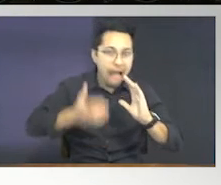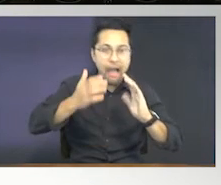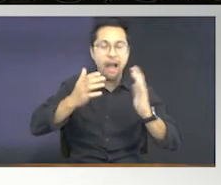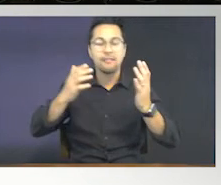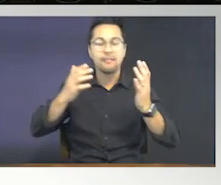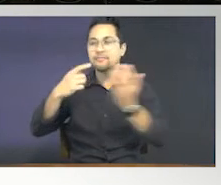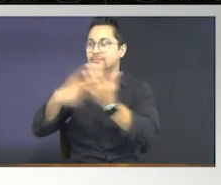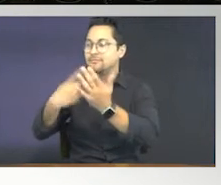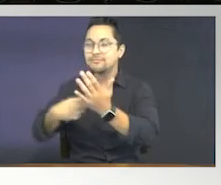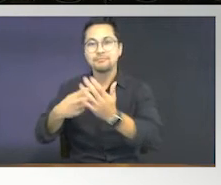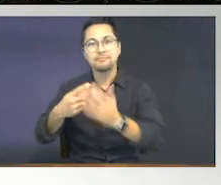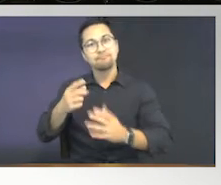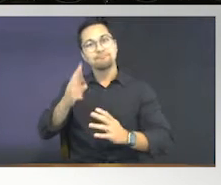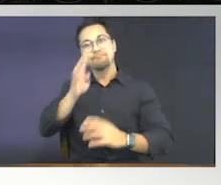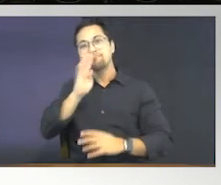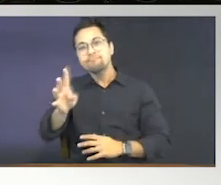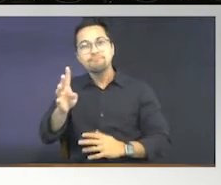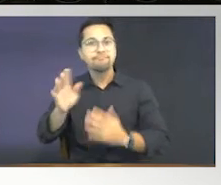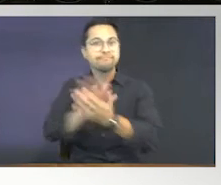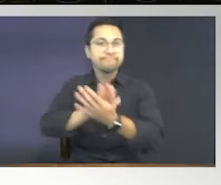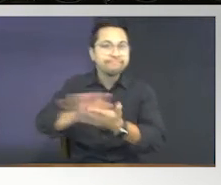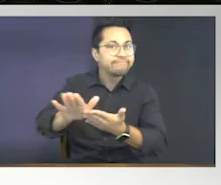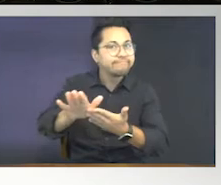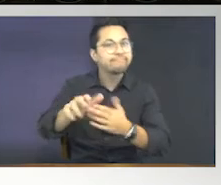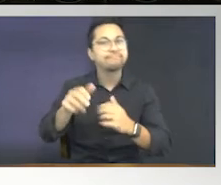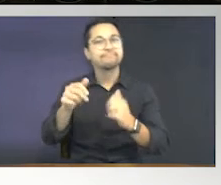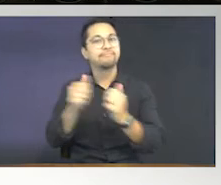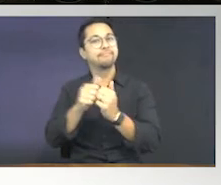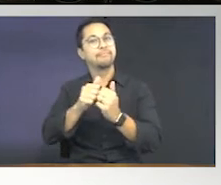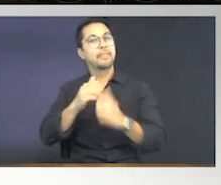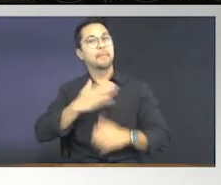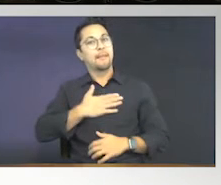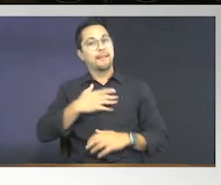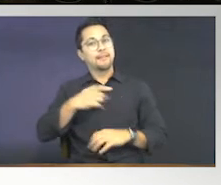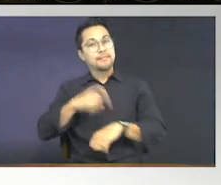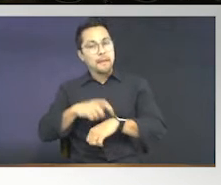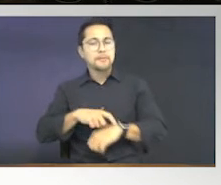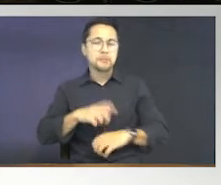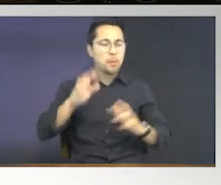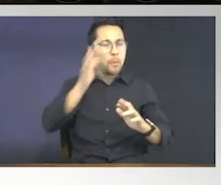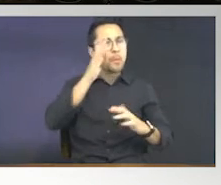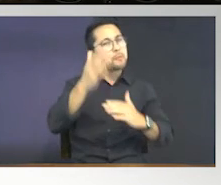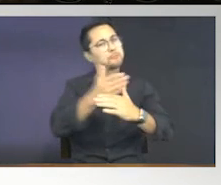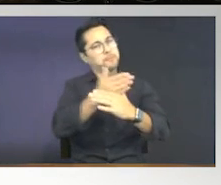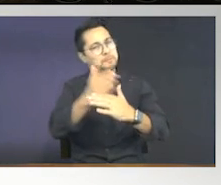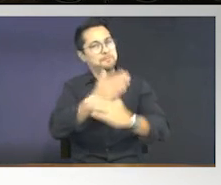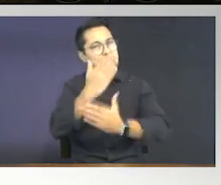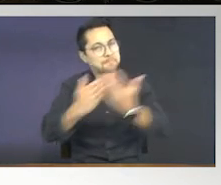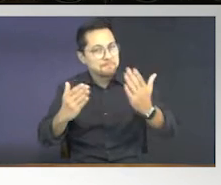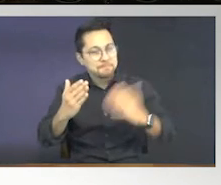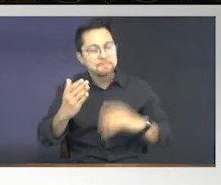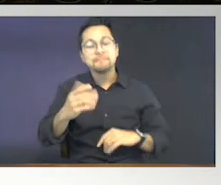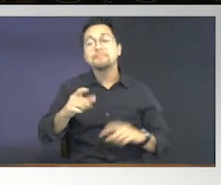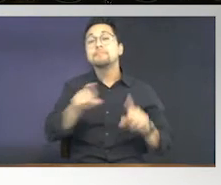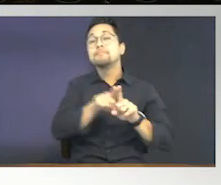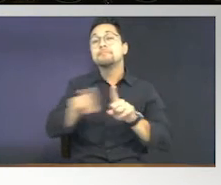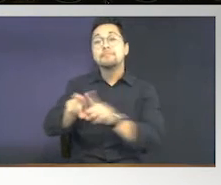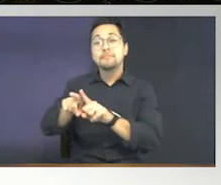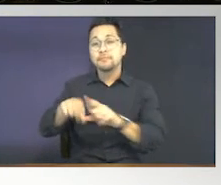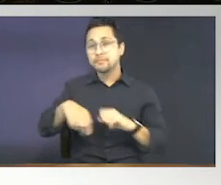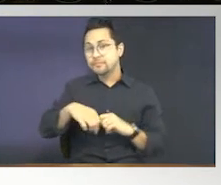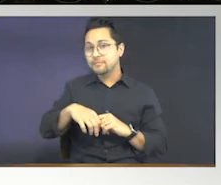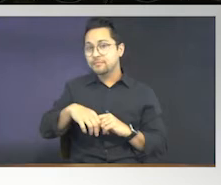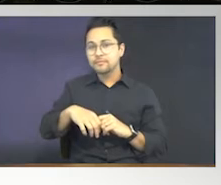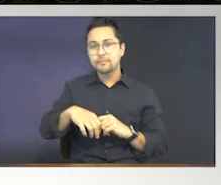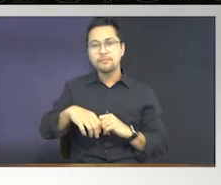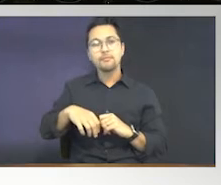ways with my time. So I'll share some of that, and then also